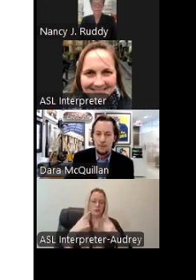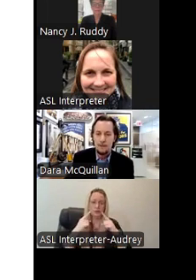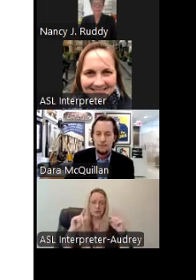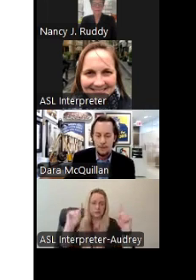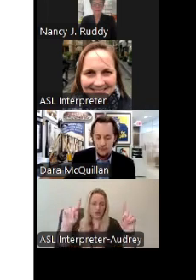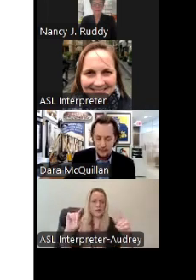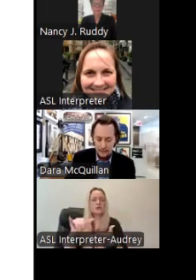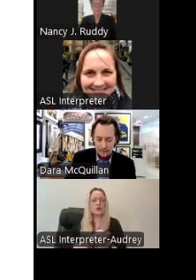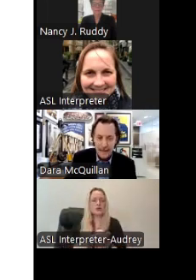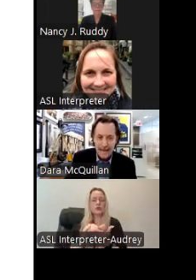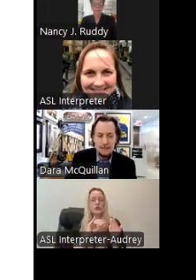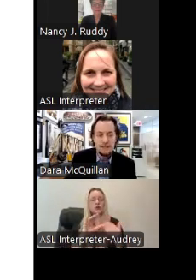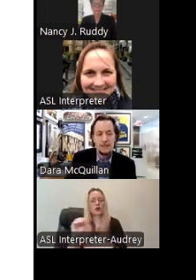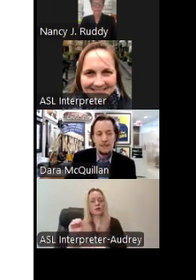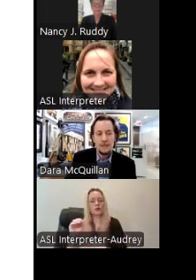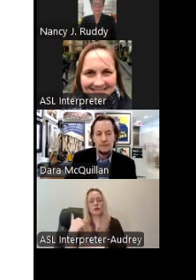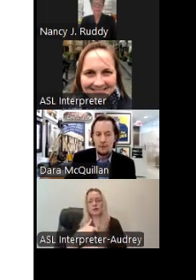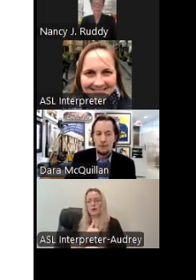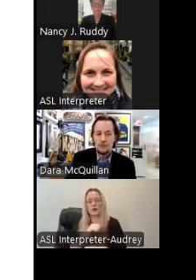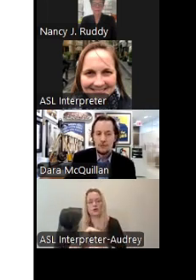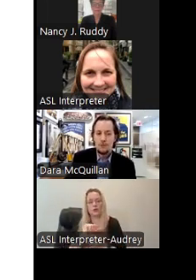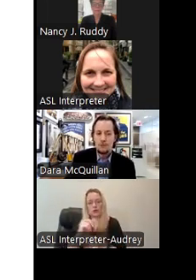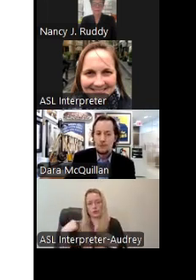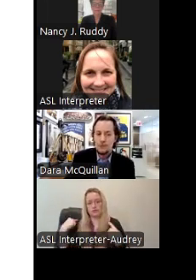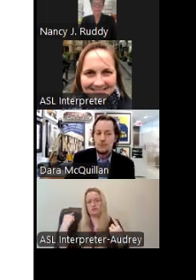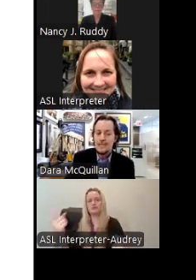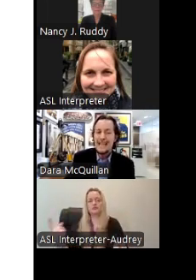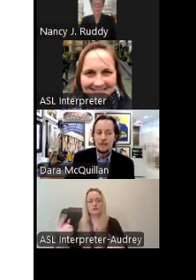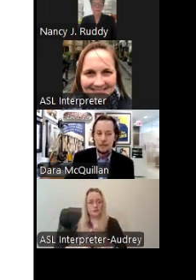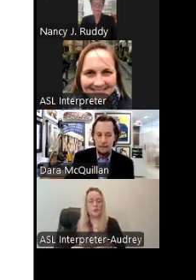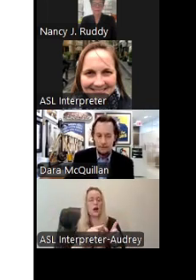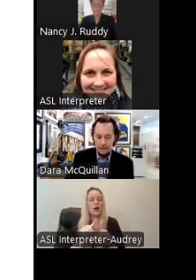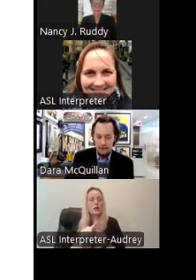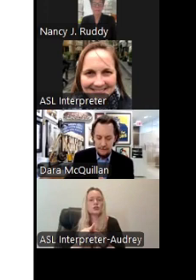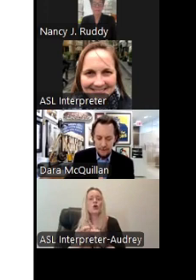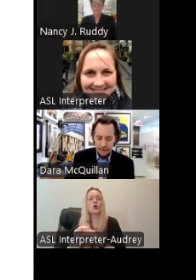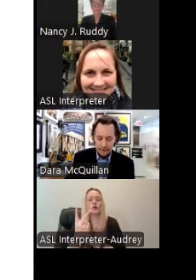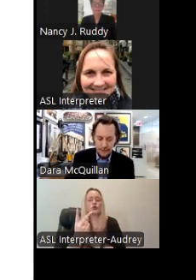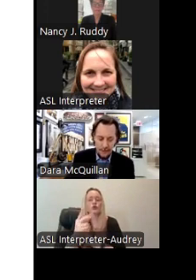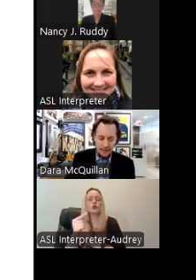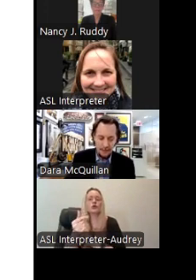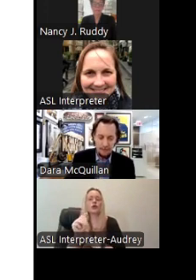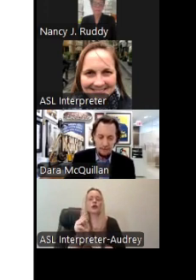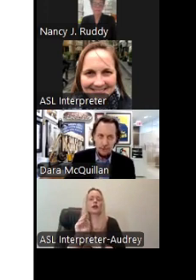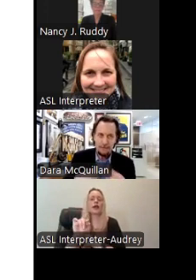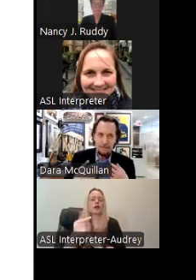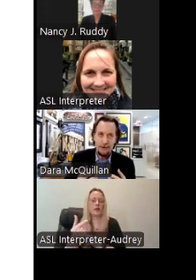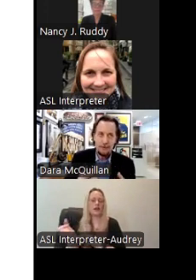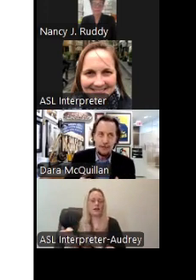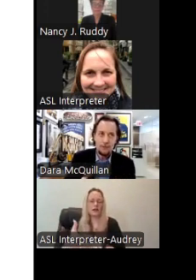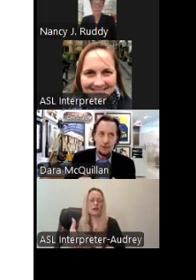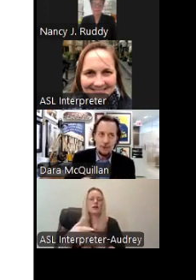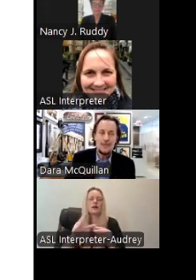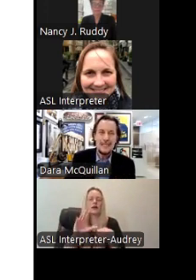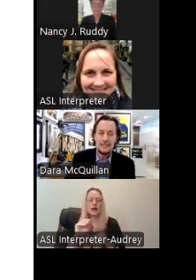companies that we've worked with in the past, but also two gaming companies that I think bring a very unique and